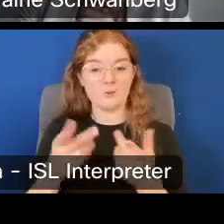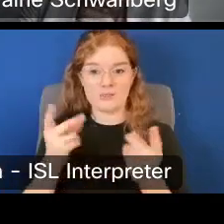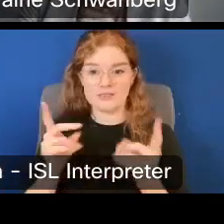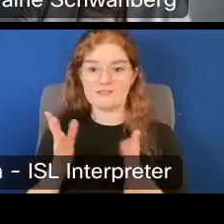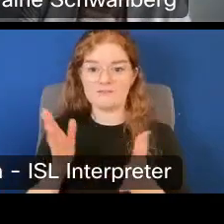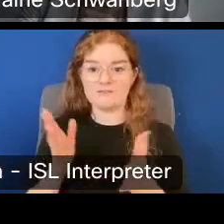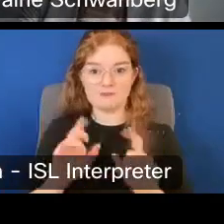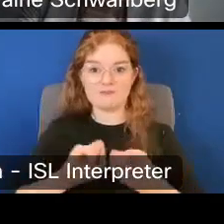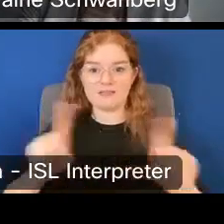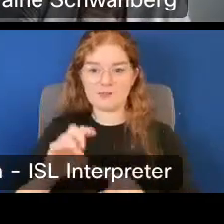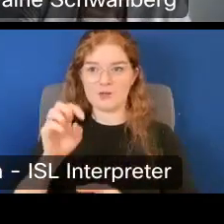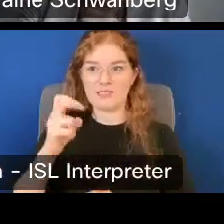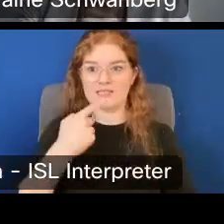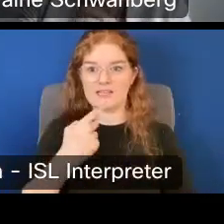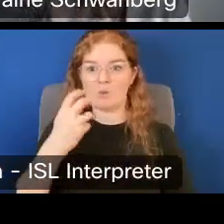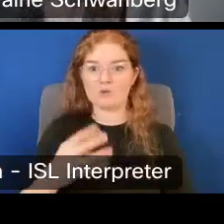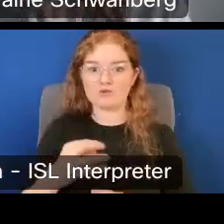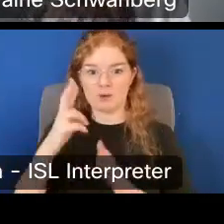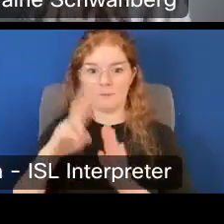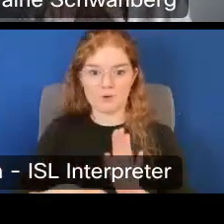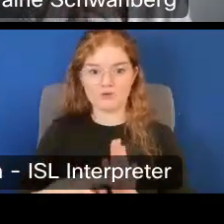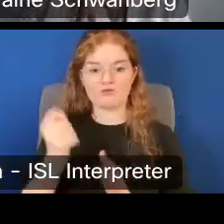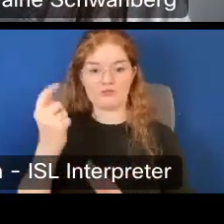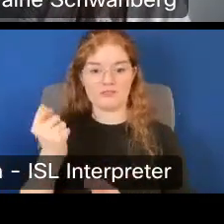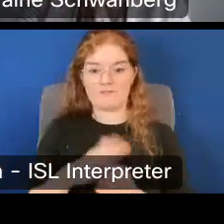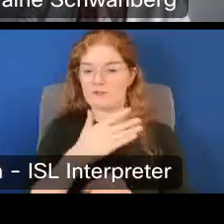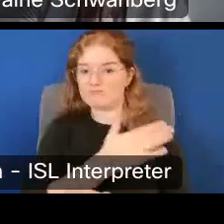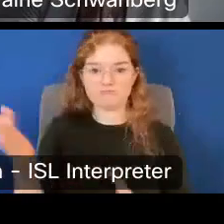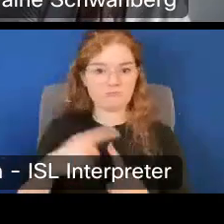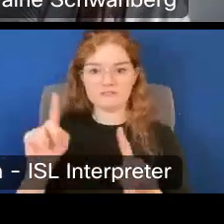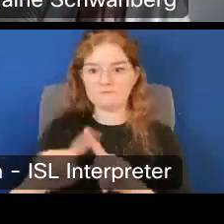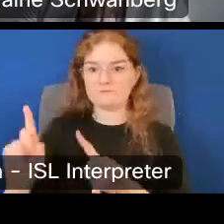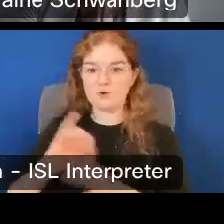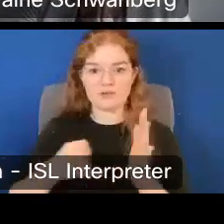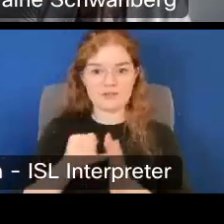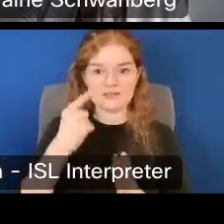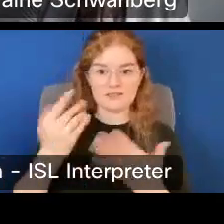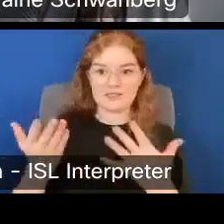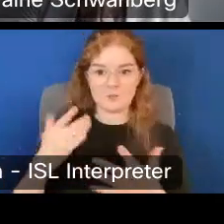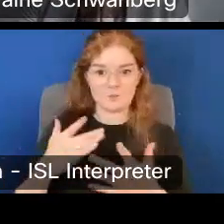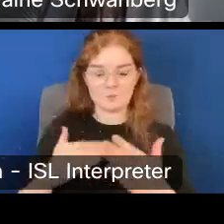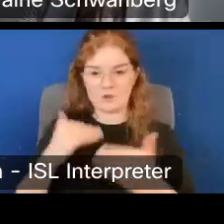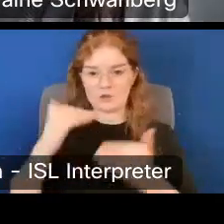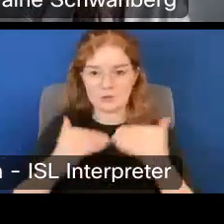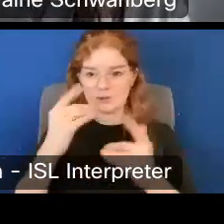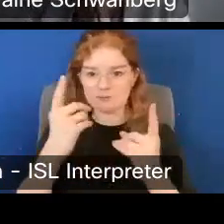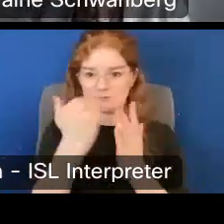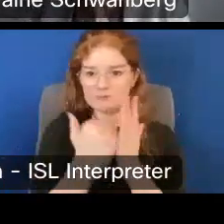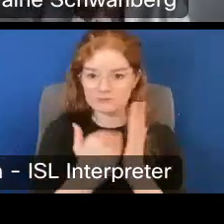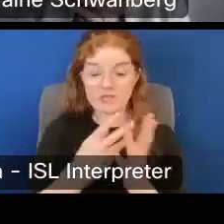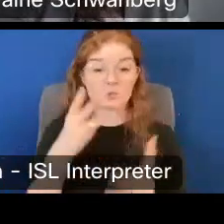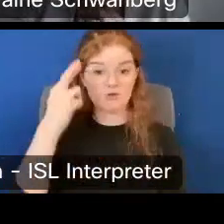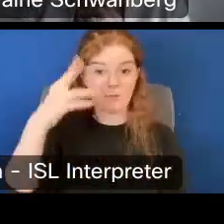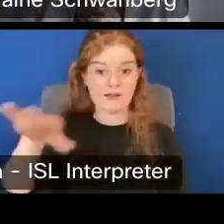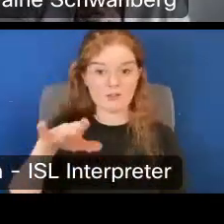the Q2 report recently for all the different organisations to see where they're at. You'd be reminded that